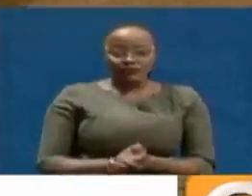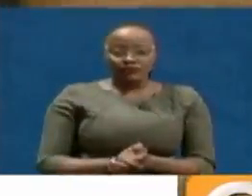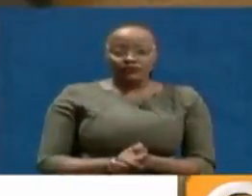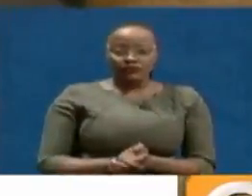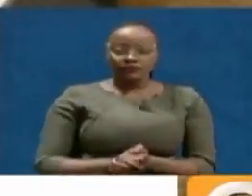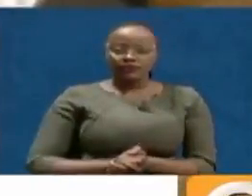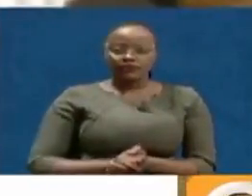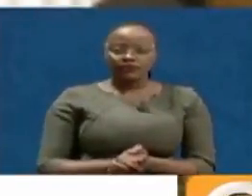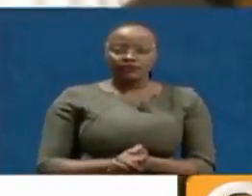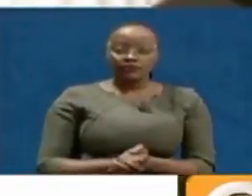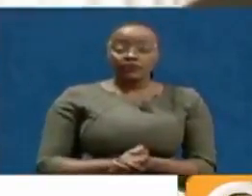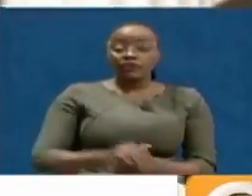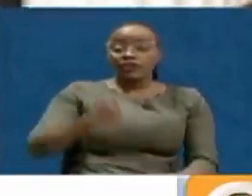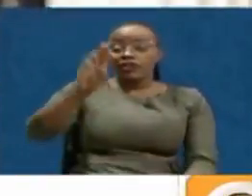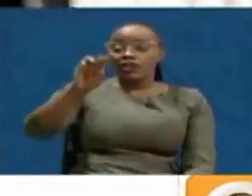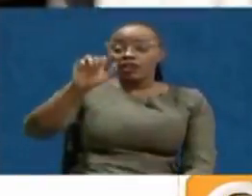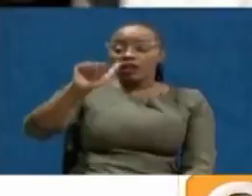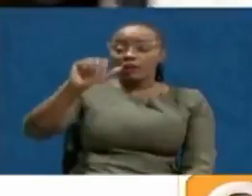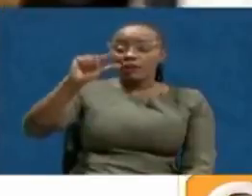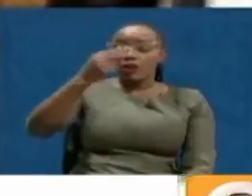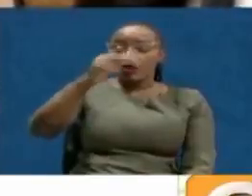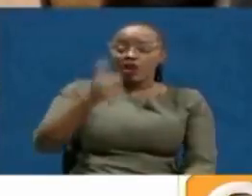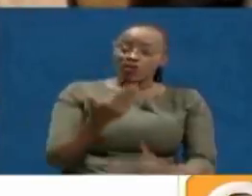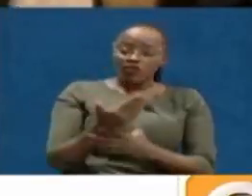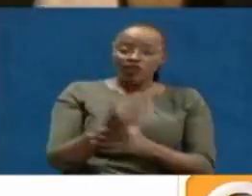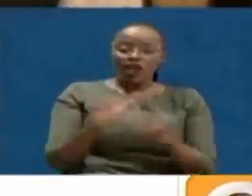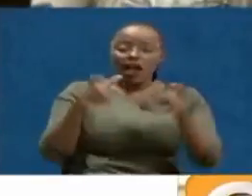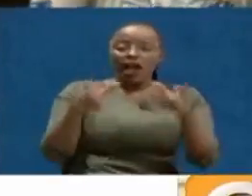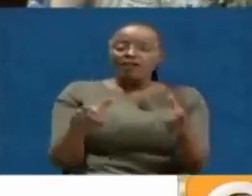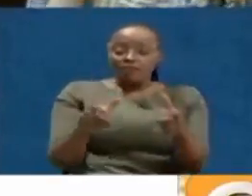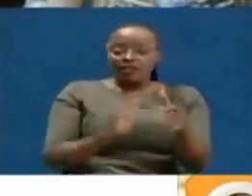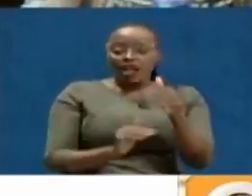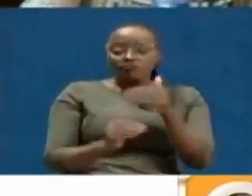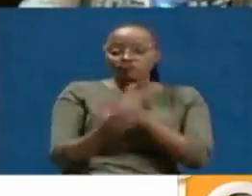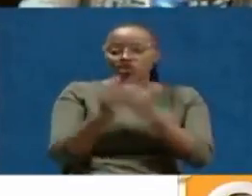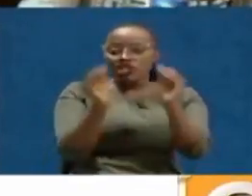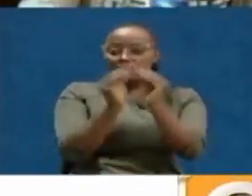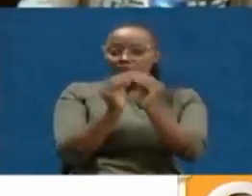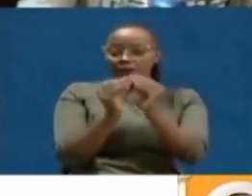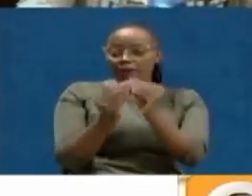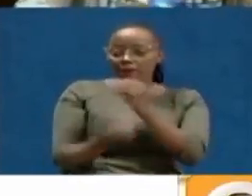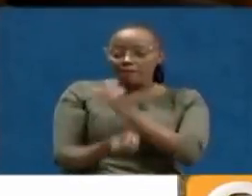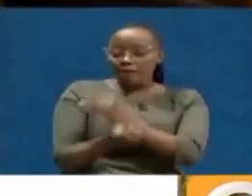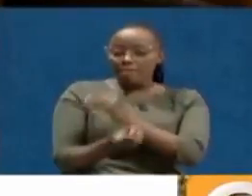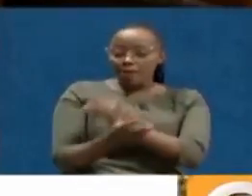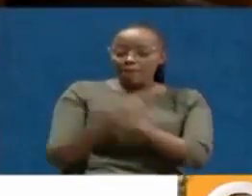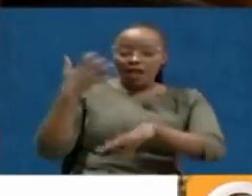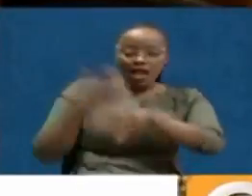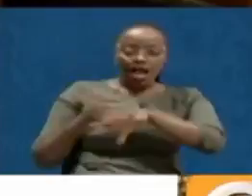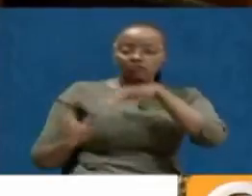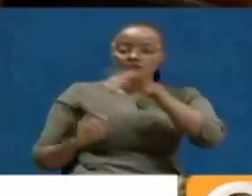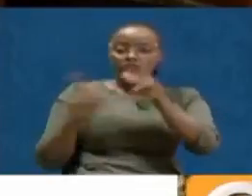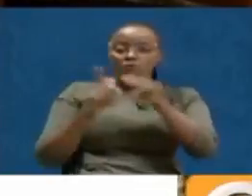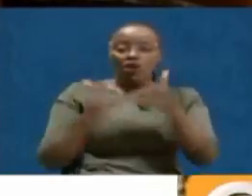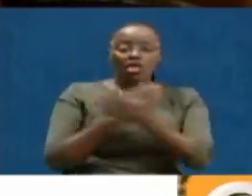Members of the Fourth Estate. Professor Magoha spoke during a media breakfast on Wednesday, dissecting why it was difficult for his ministry to allow